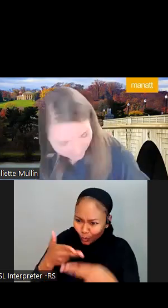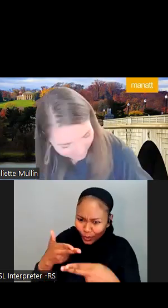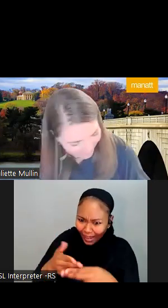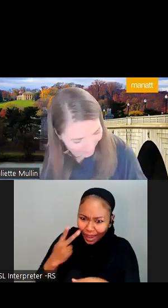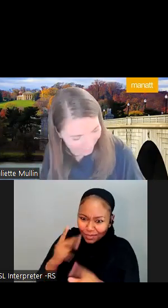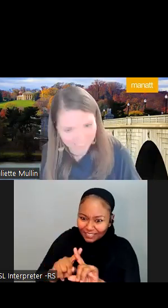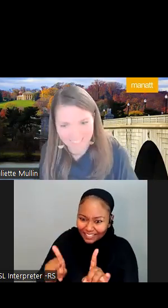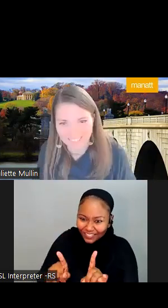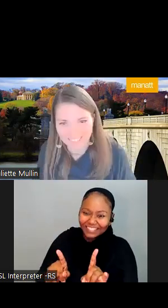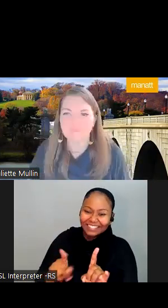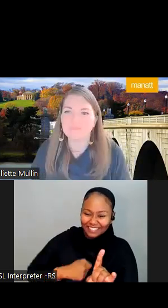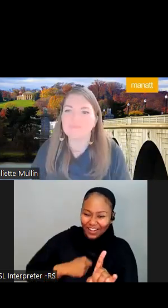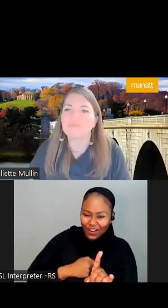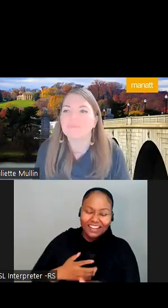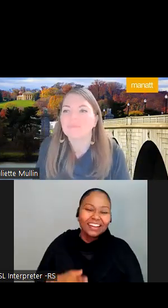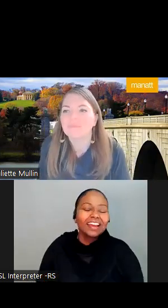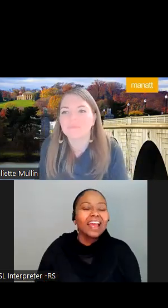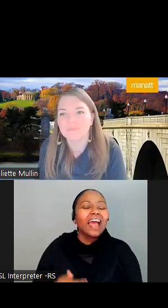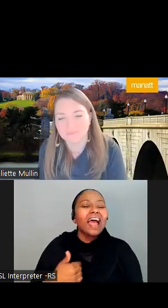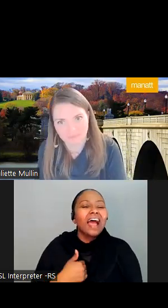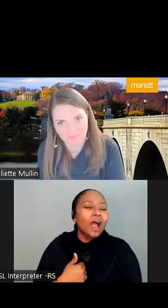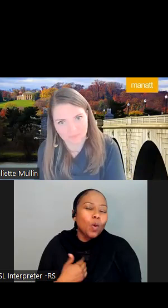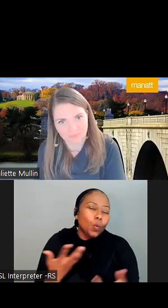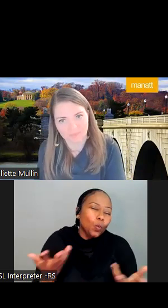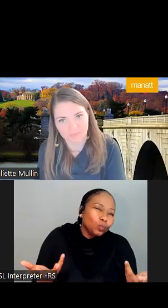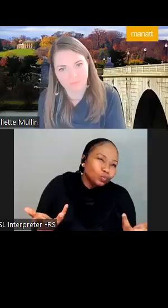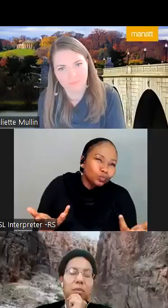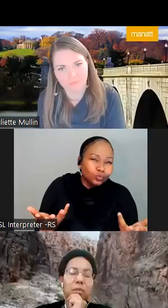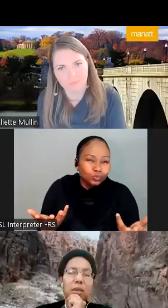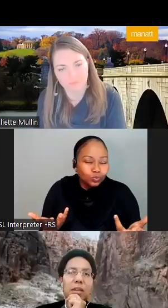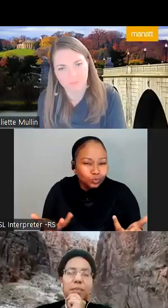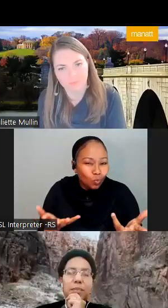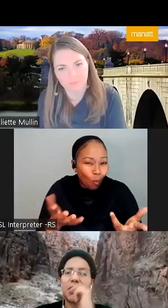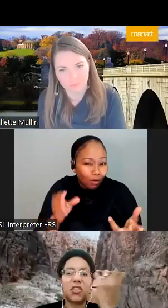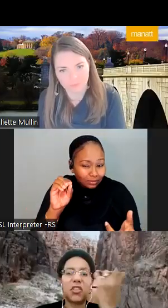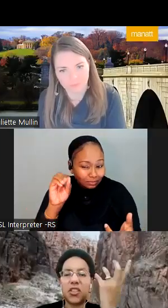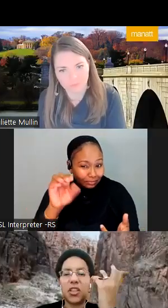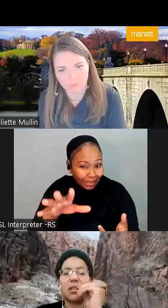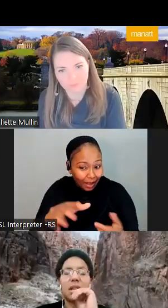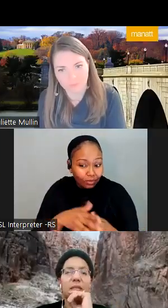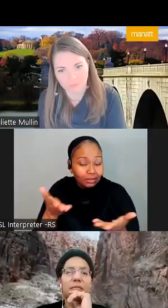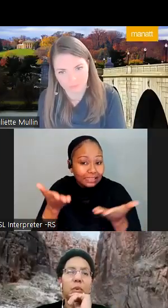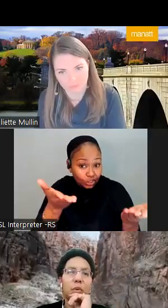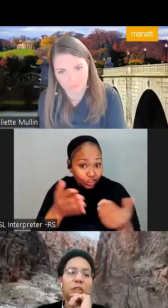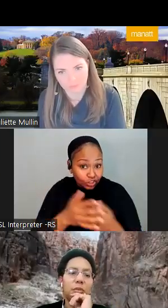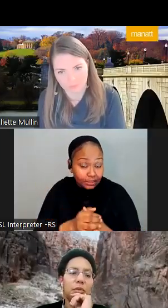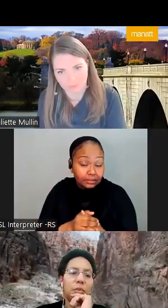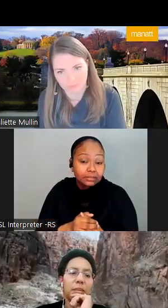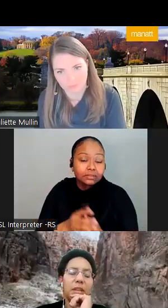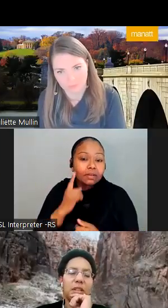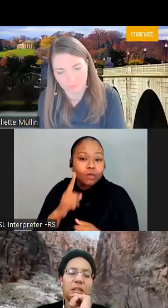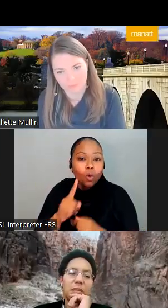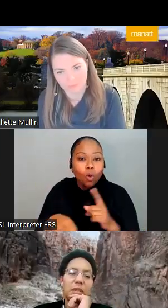I'm sorry. I was just going to put out a suggestion of when we do